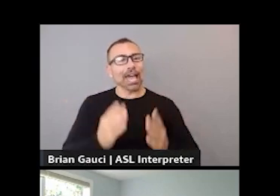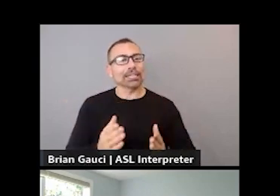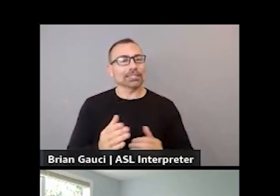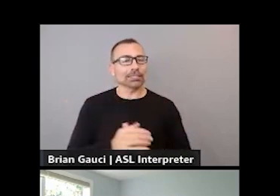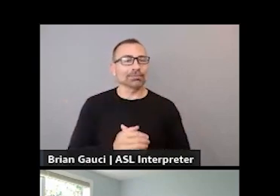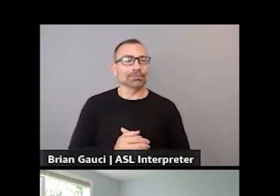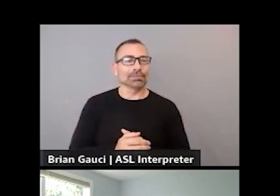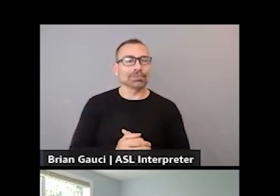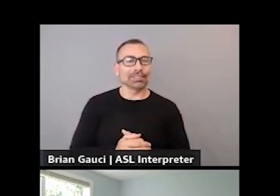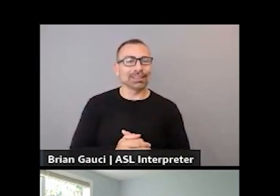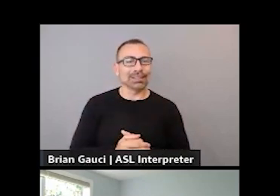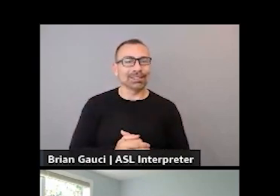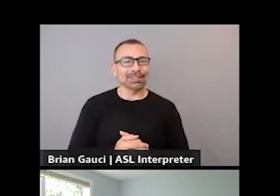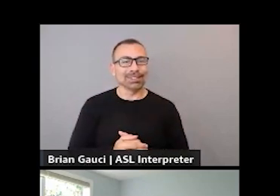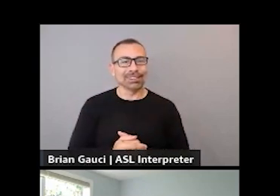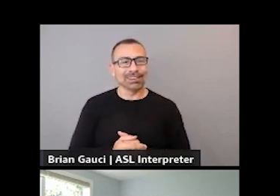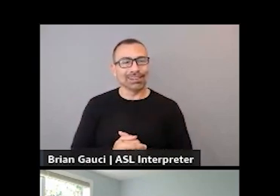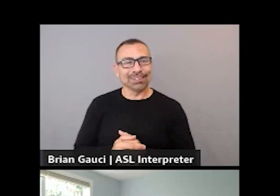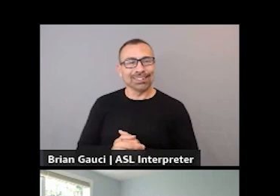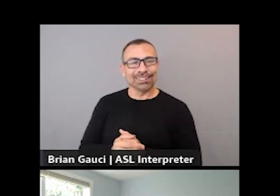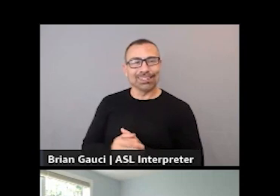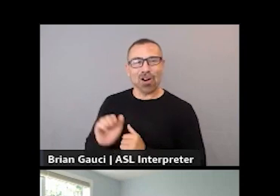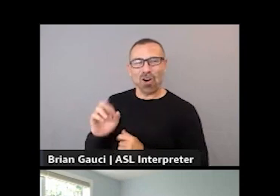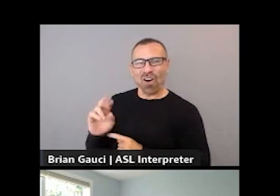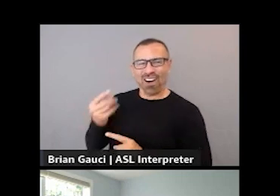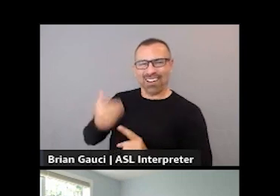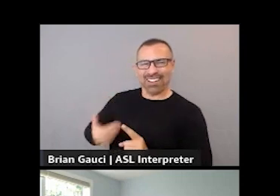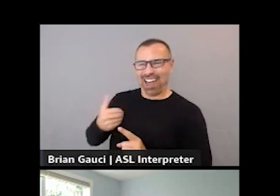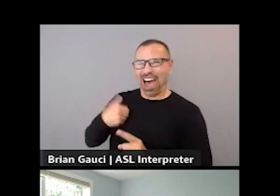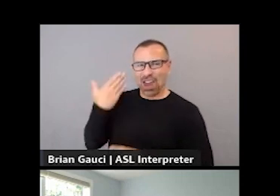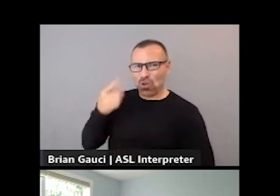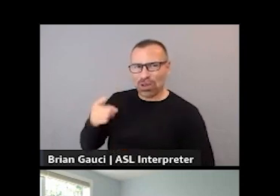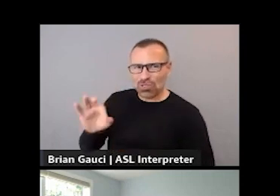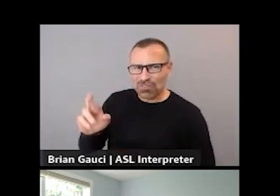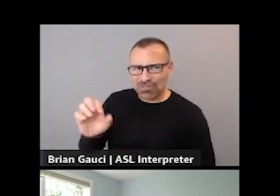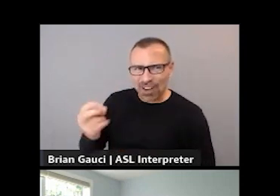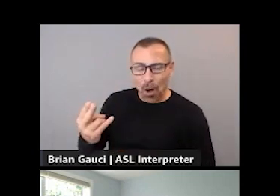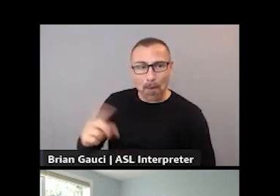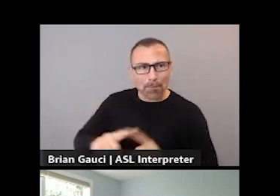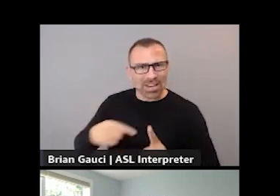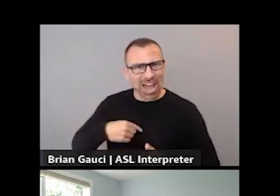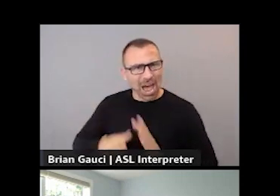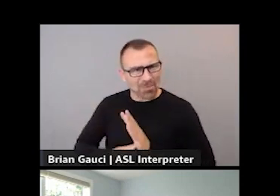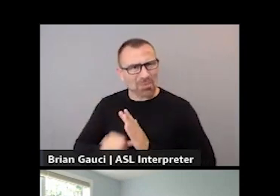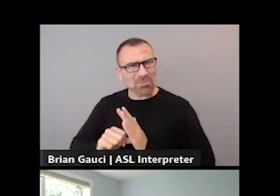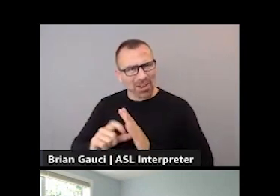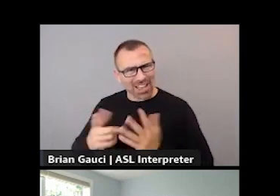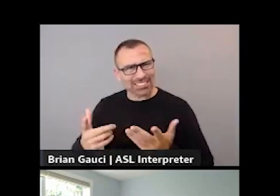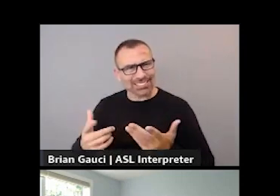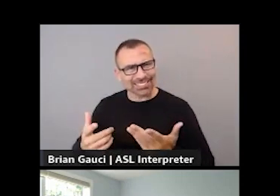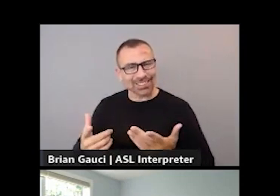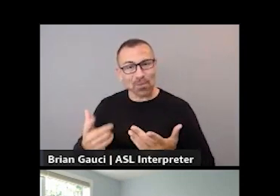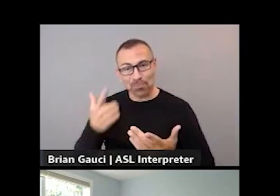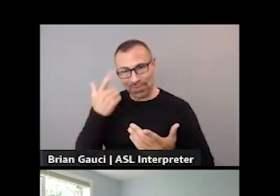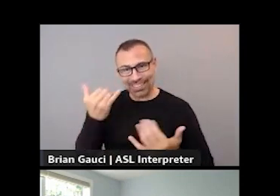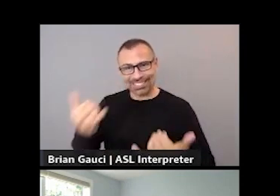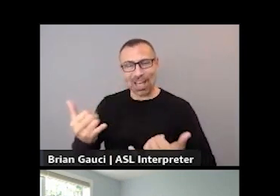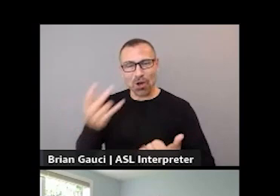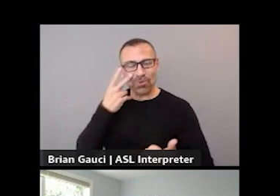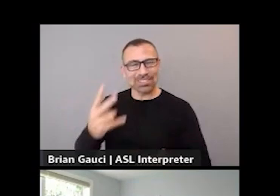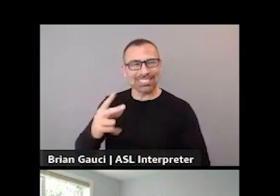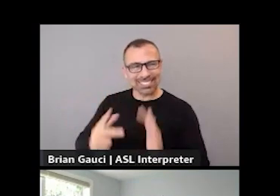I don't know about you, Tara, but I'm very impressed so far. First, we get to see triple the Todd initially here when Alex brought it